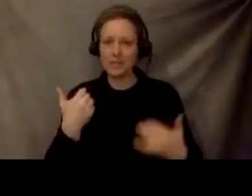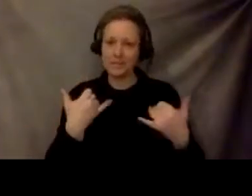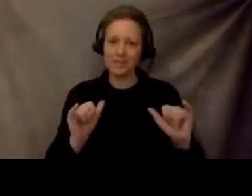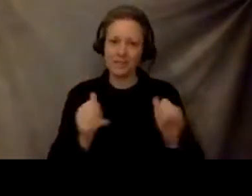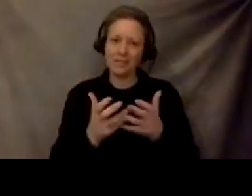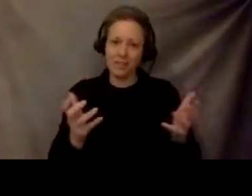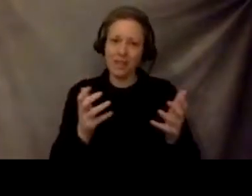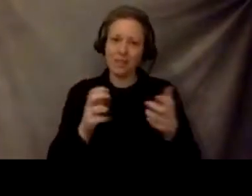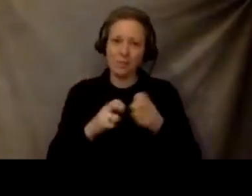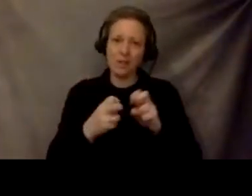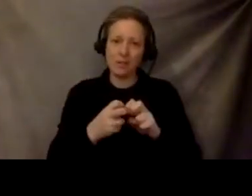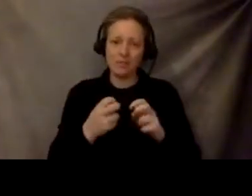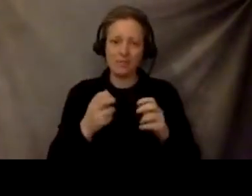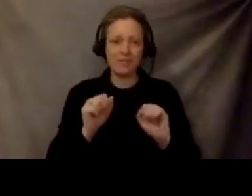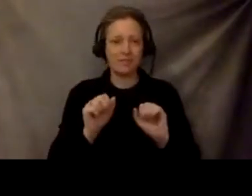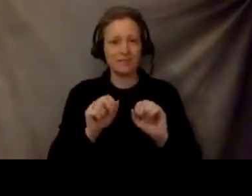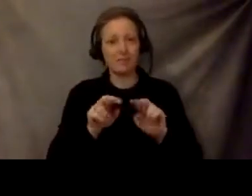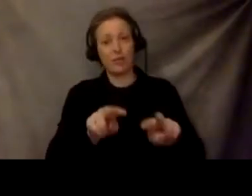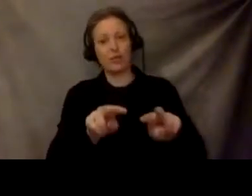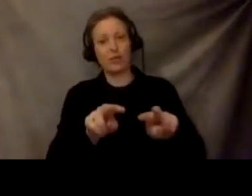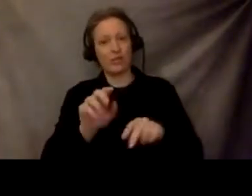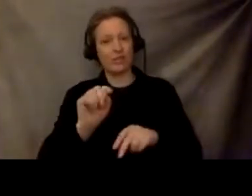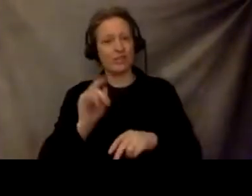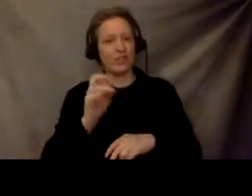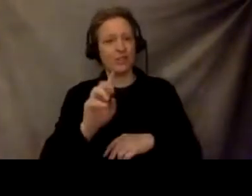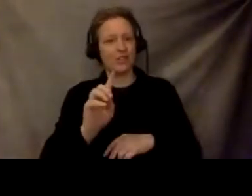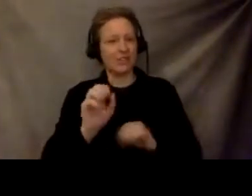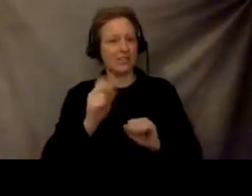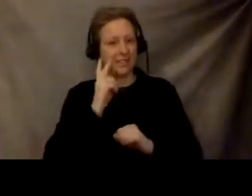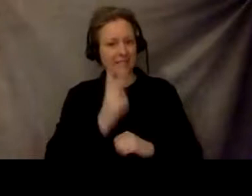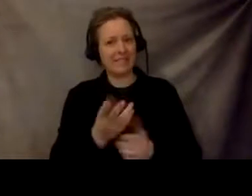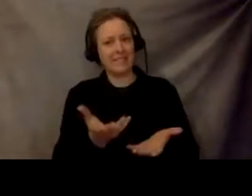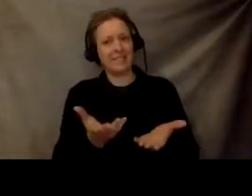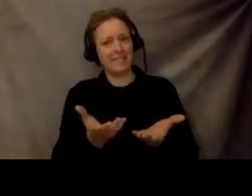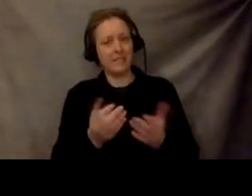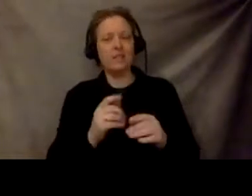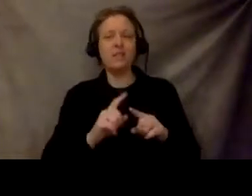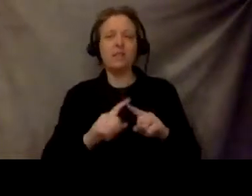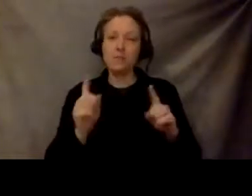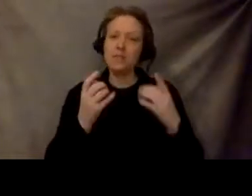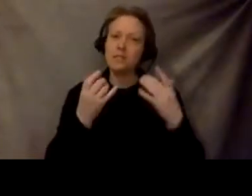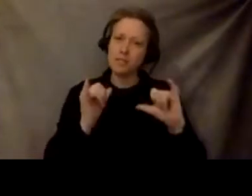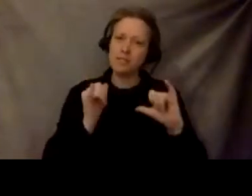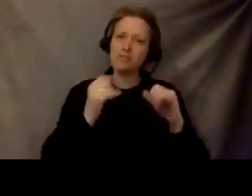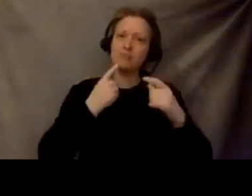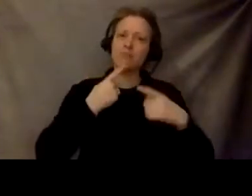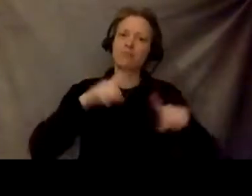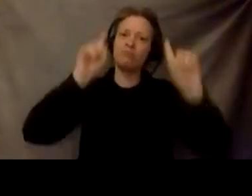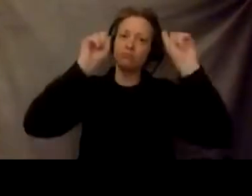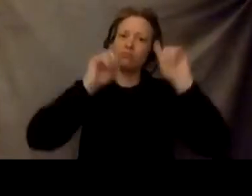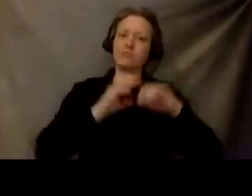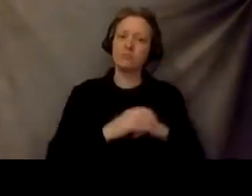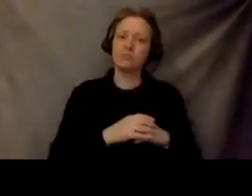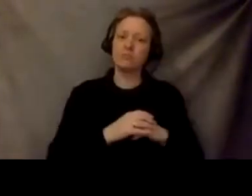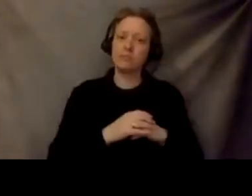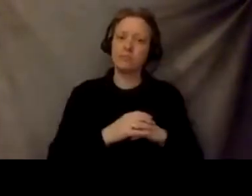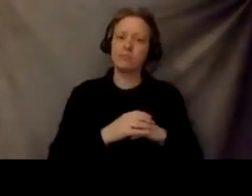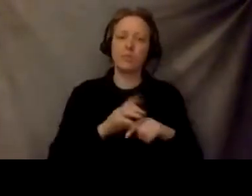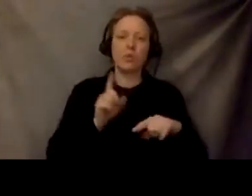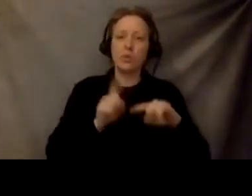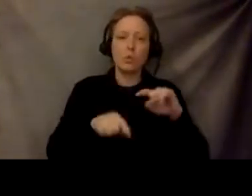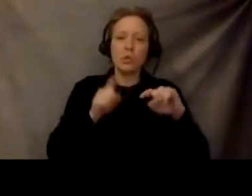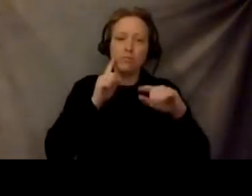day. But it was an accomplishment, a lot of things. We couldn't anticipate that we would be joined by so many good people from other